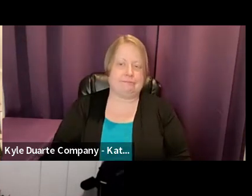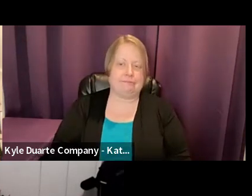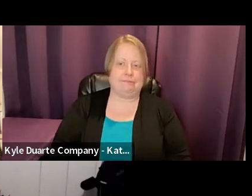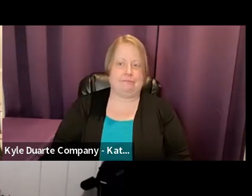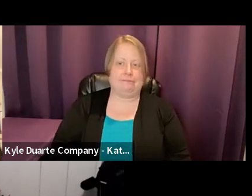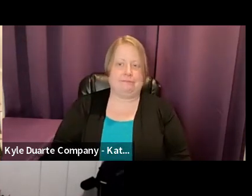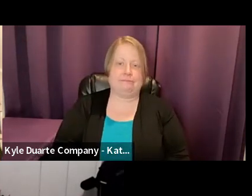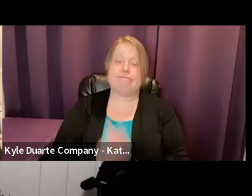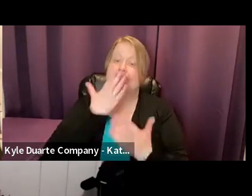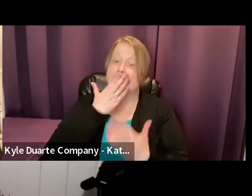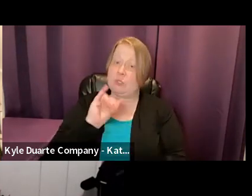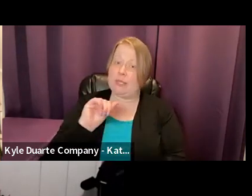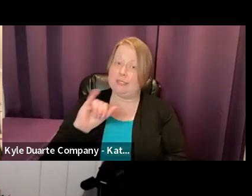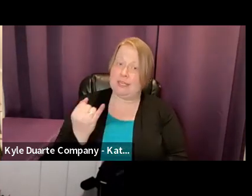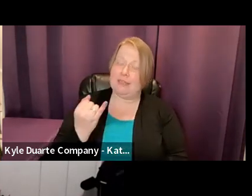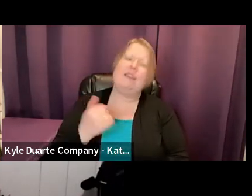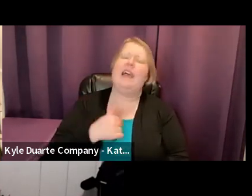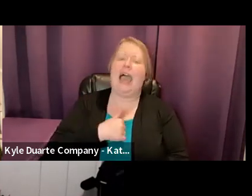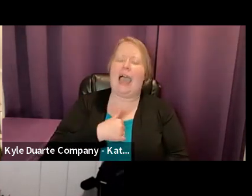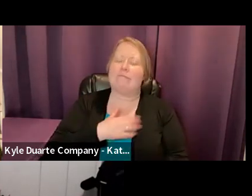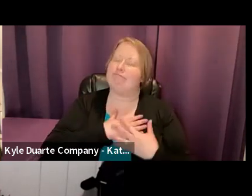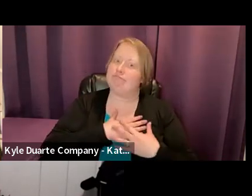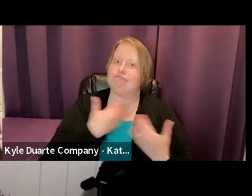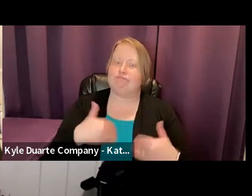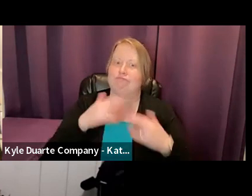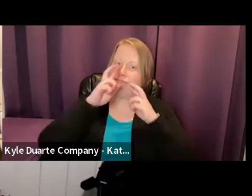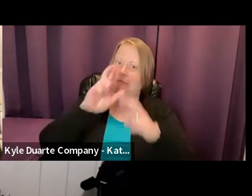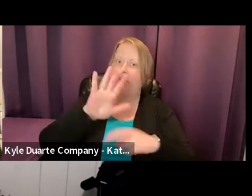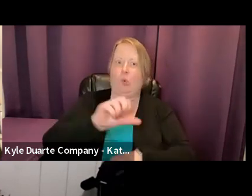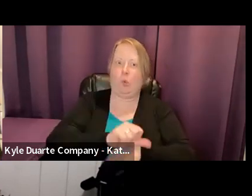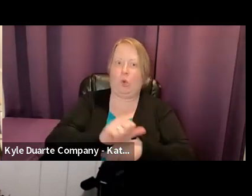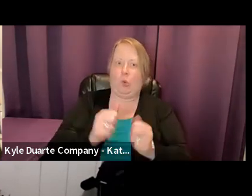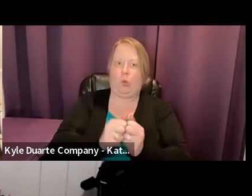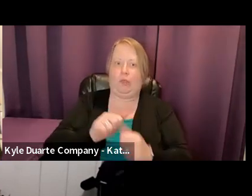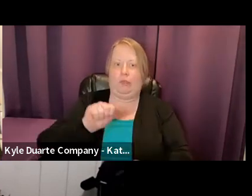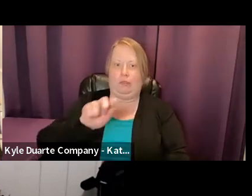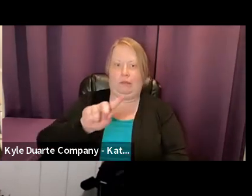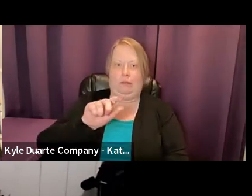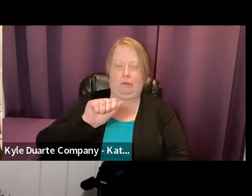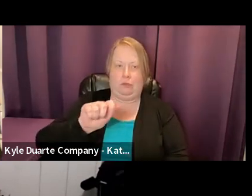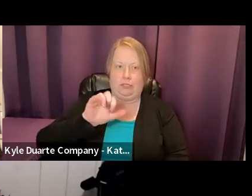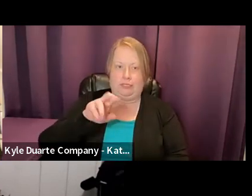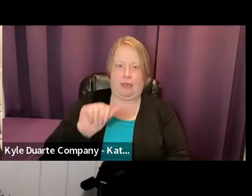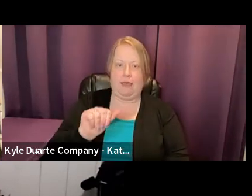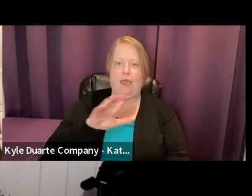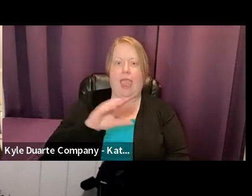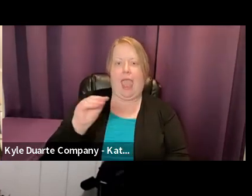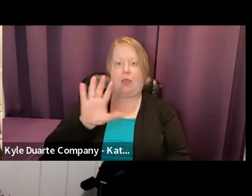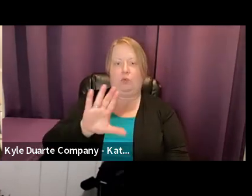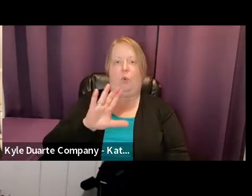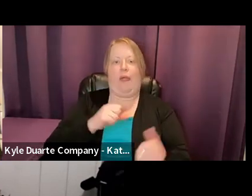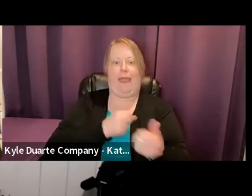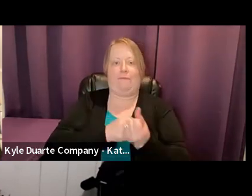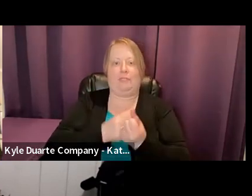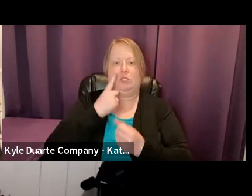Thank you so much, AJ. I really admire your work with INDALSA and especially your advocacy to fight against really